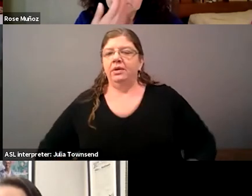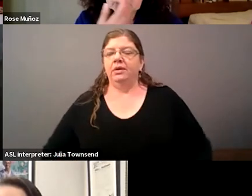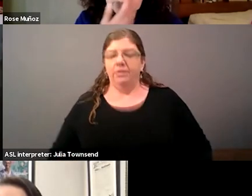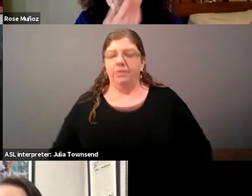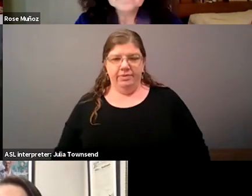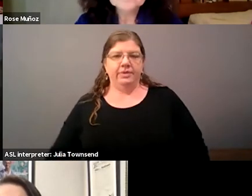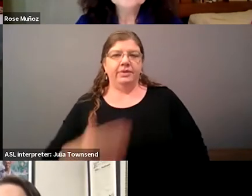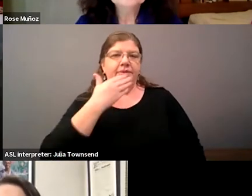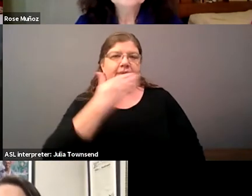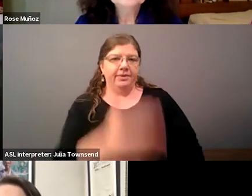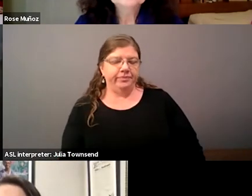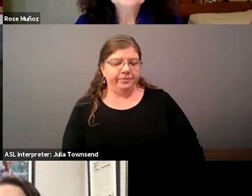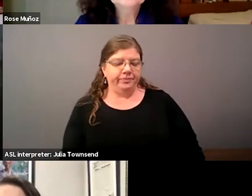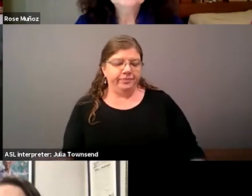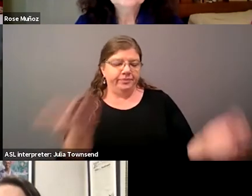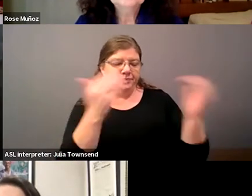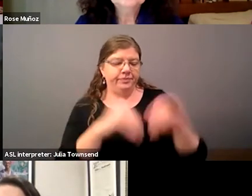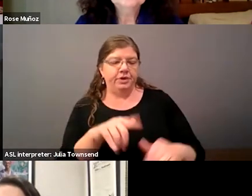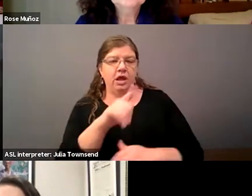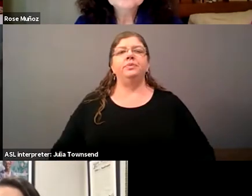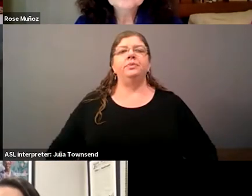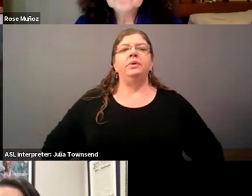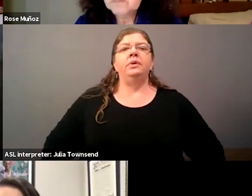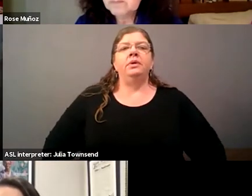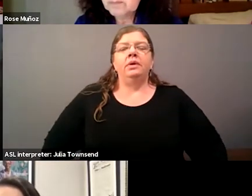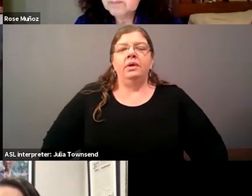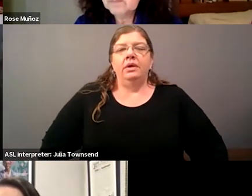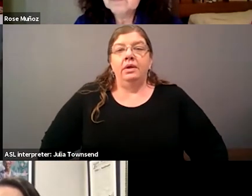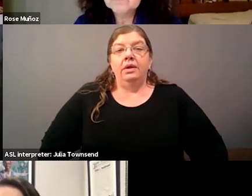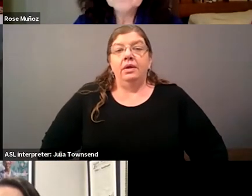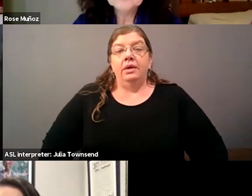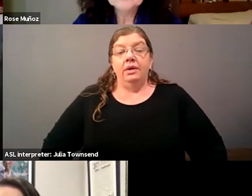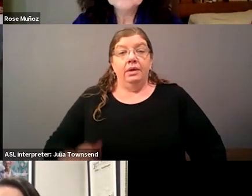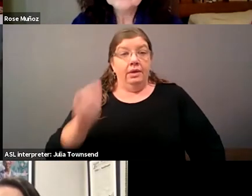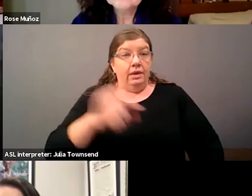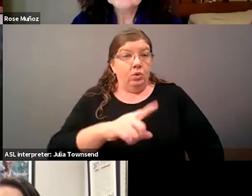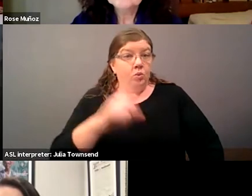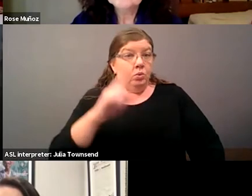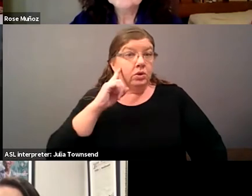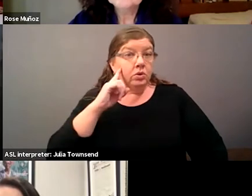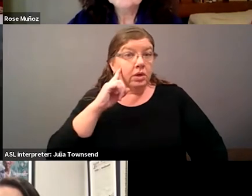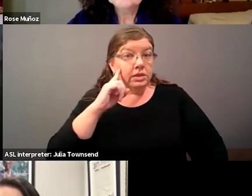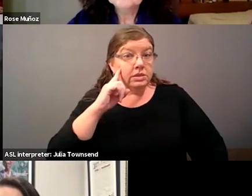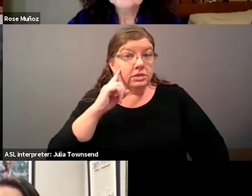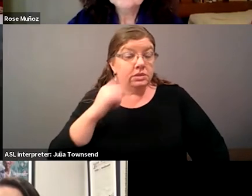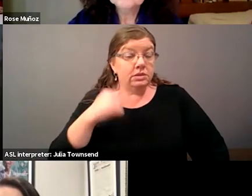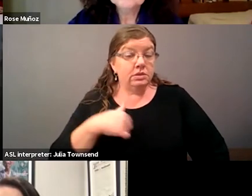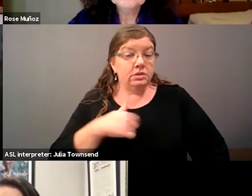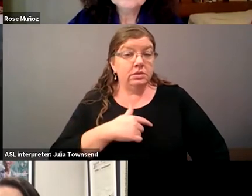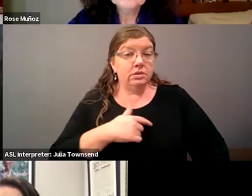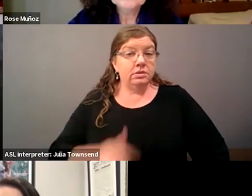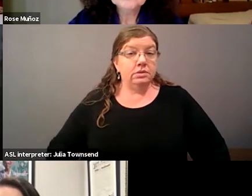thank you next we have lauren quide can you hear us